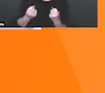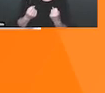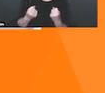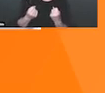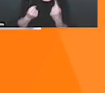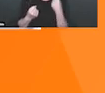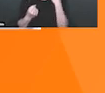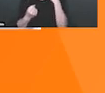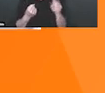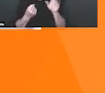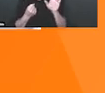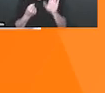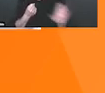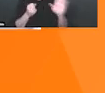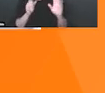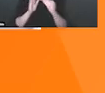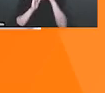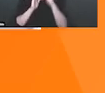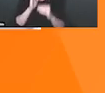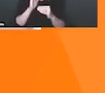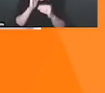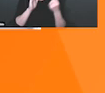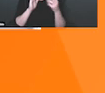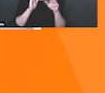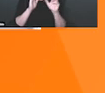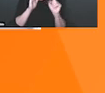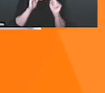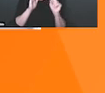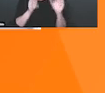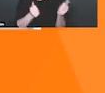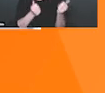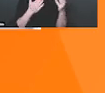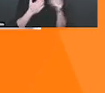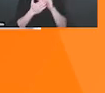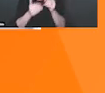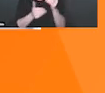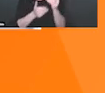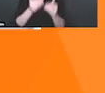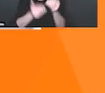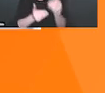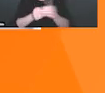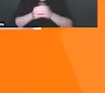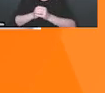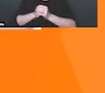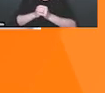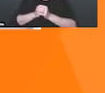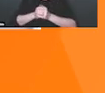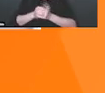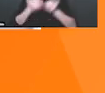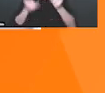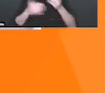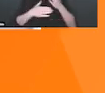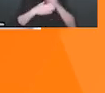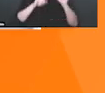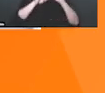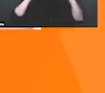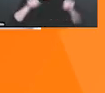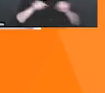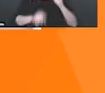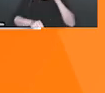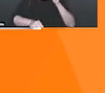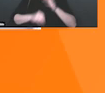grant and proposal writing process. So I'm just going to share my screen.